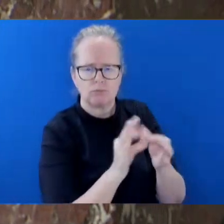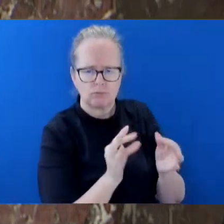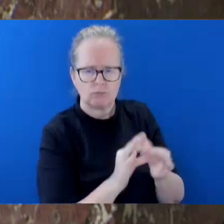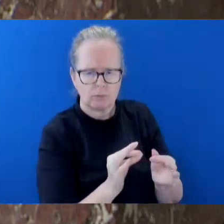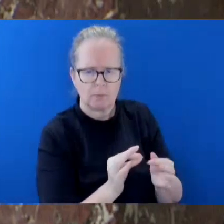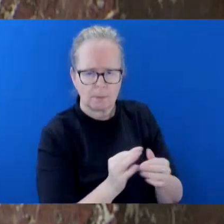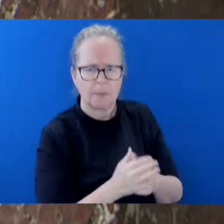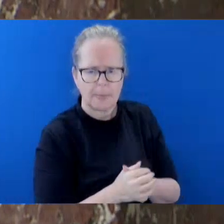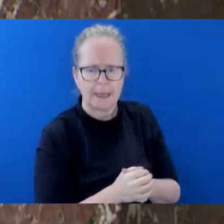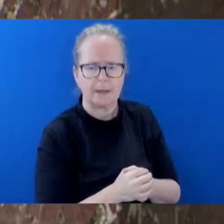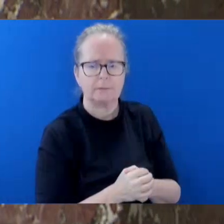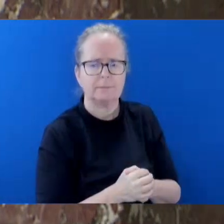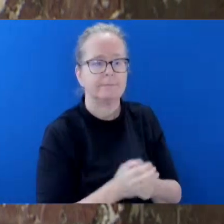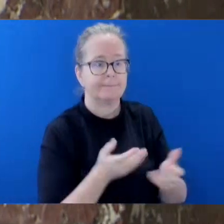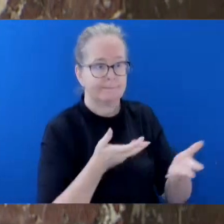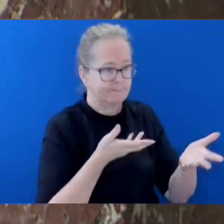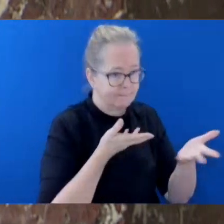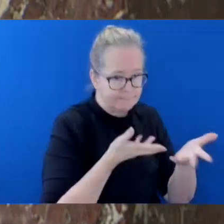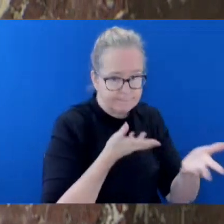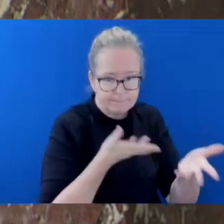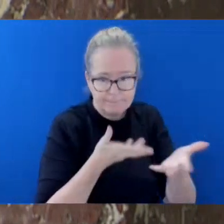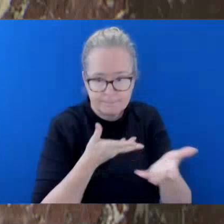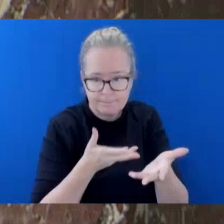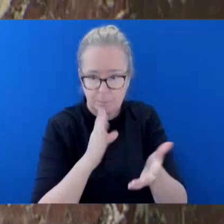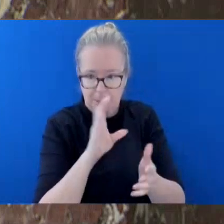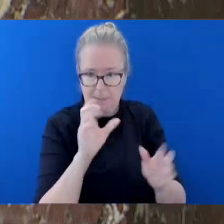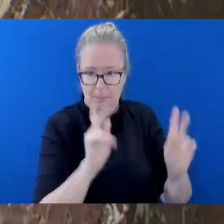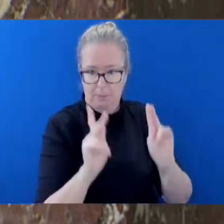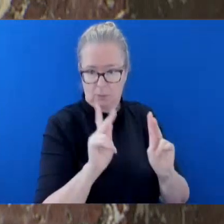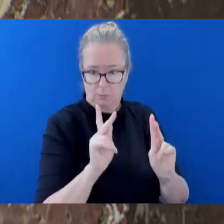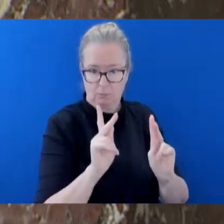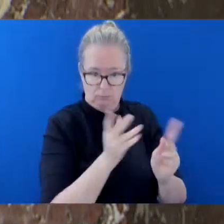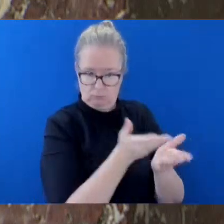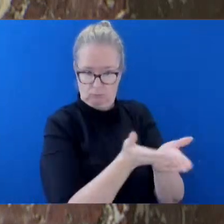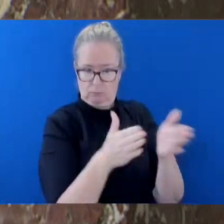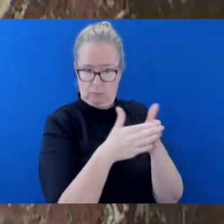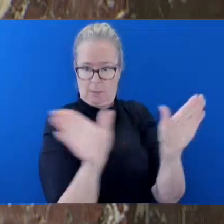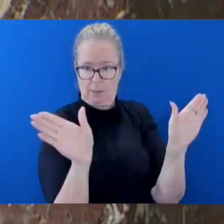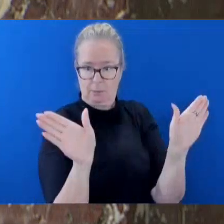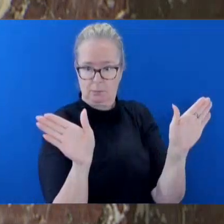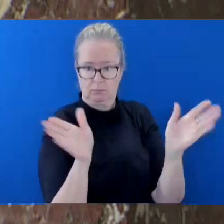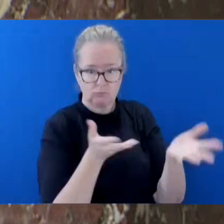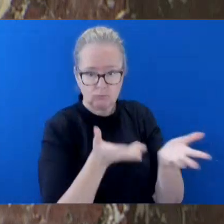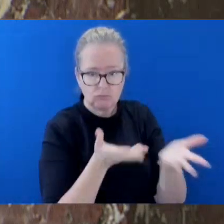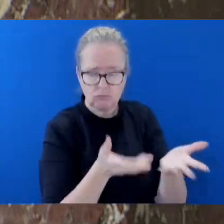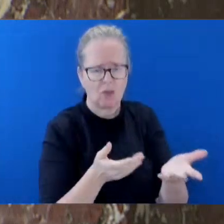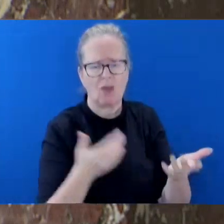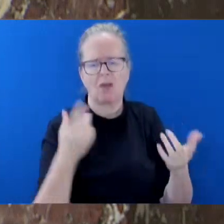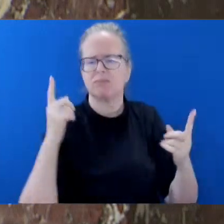important issue as this, we have said from the beginning we'll take the time necessary to get it right, which is exactly what we're doing.